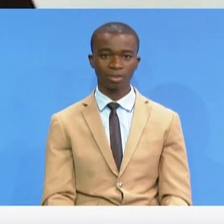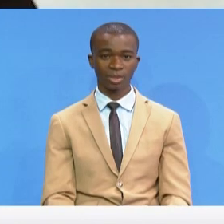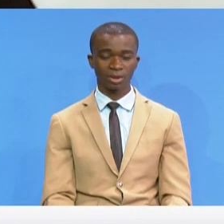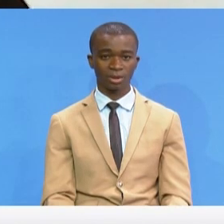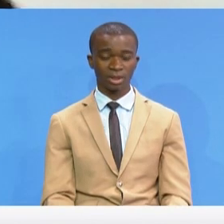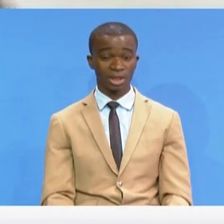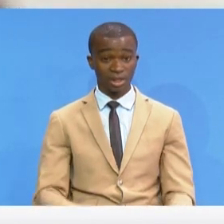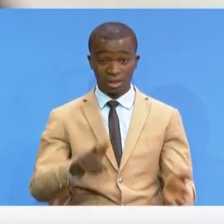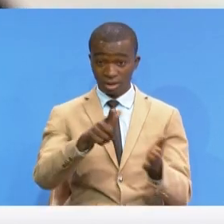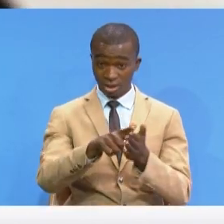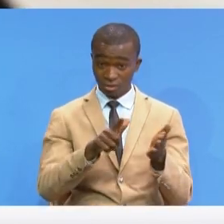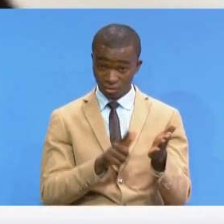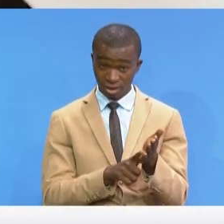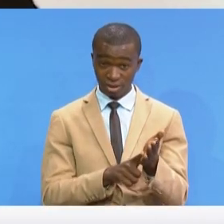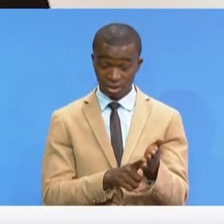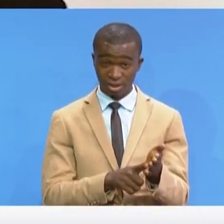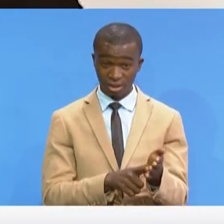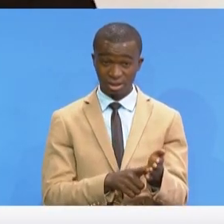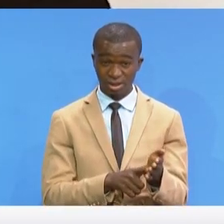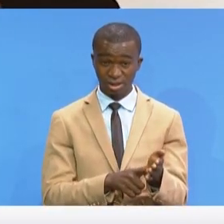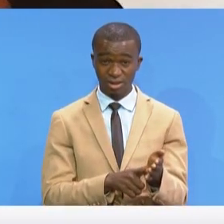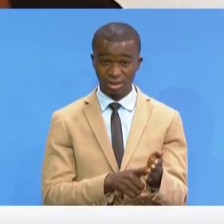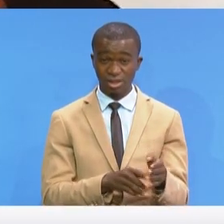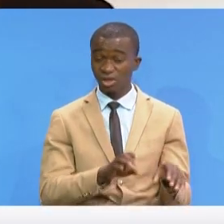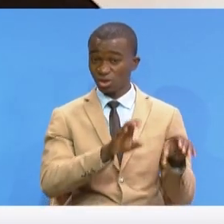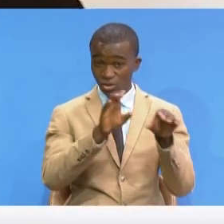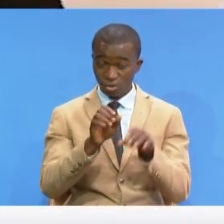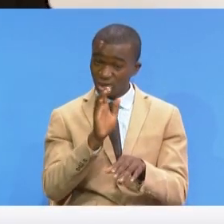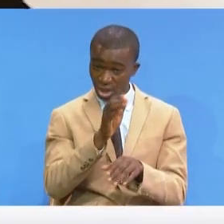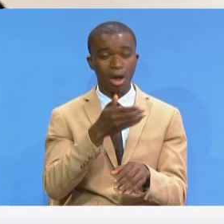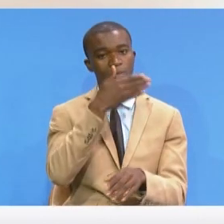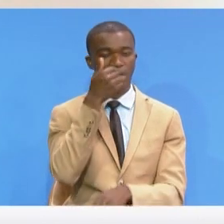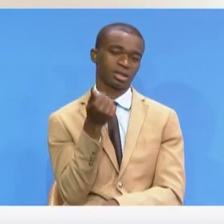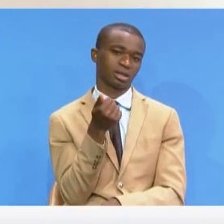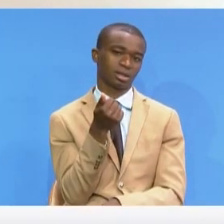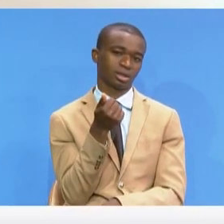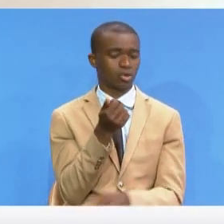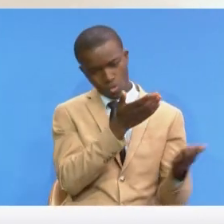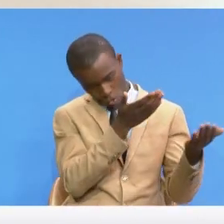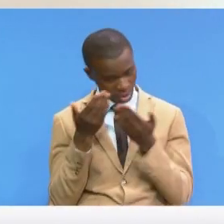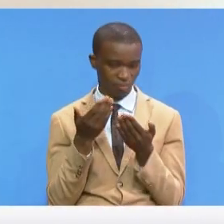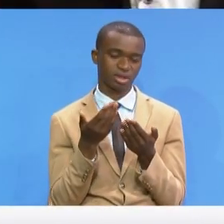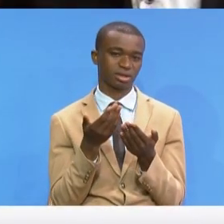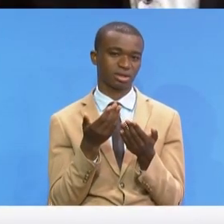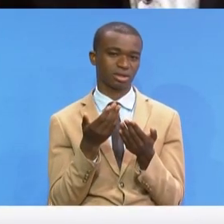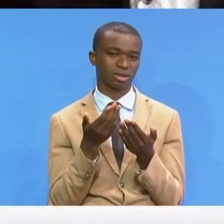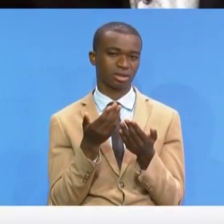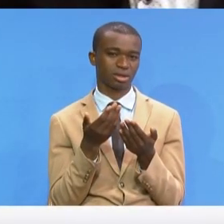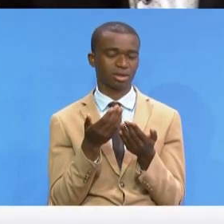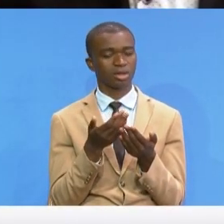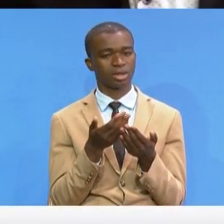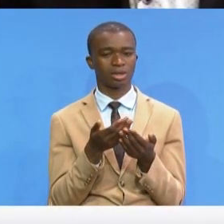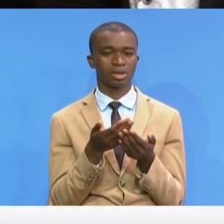pieces of legislation, to ensure that they do their level best to give us